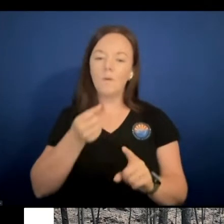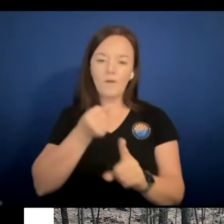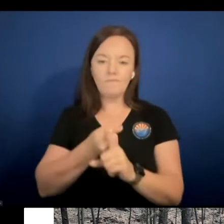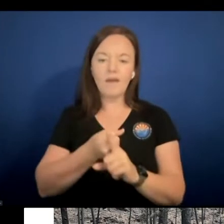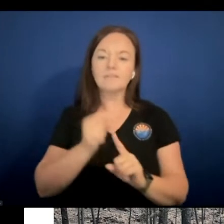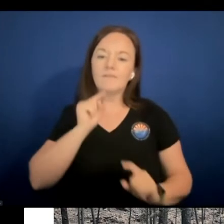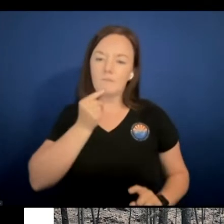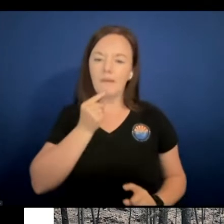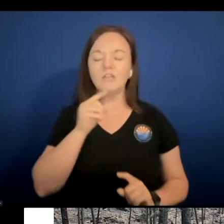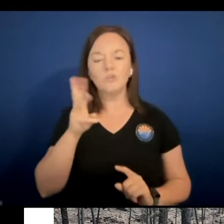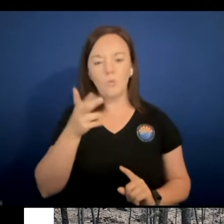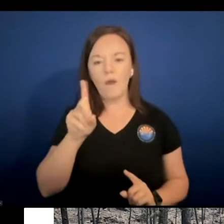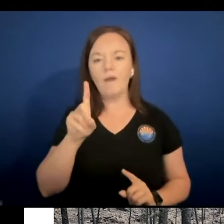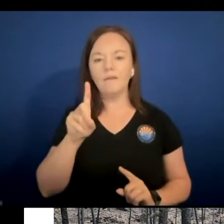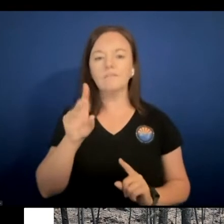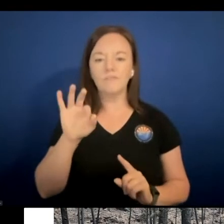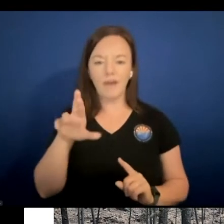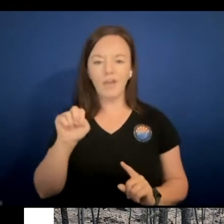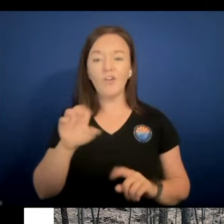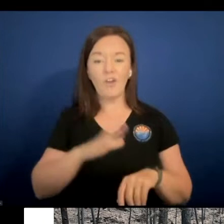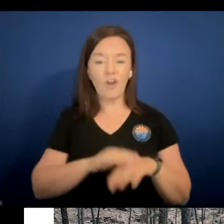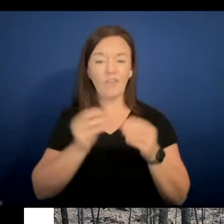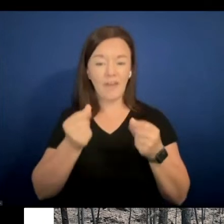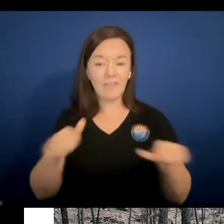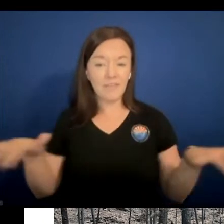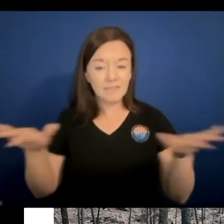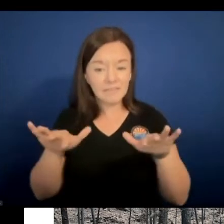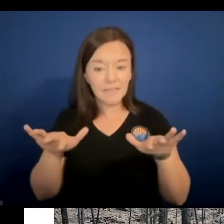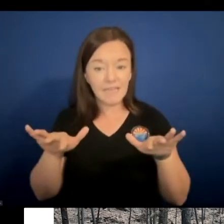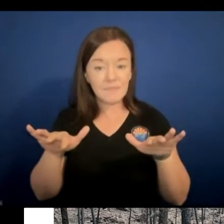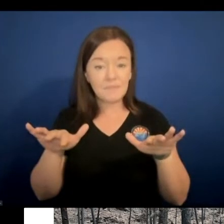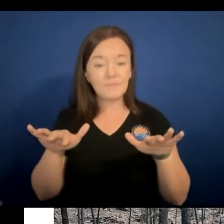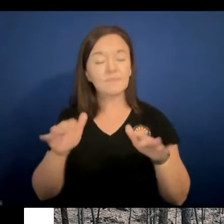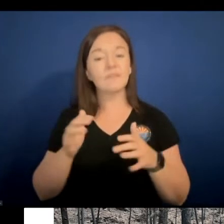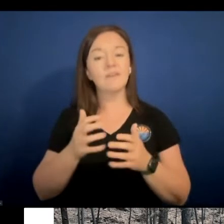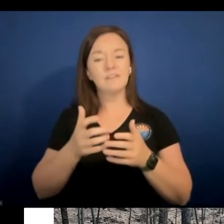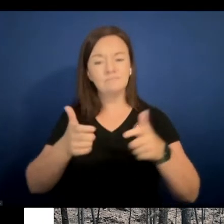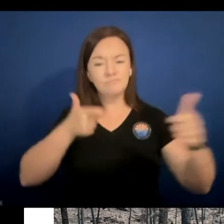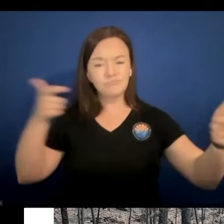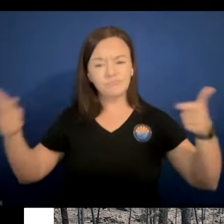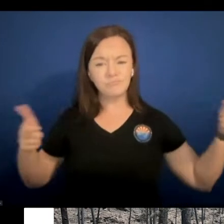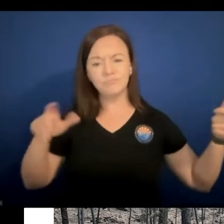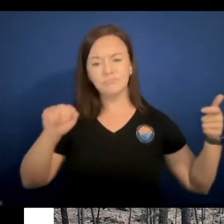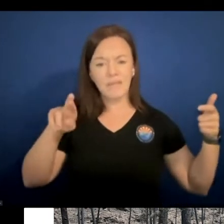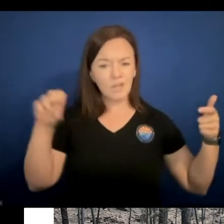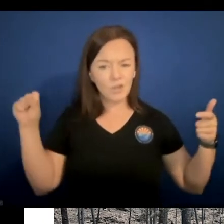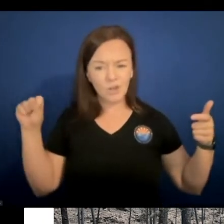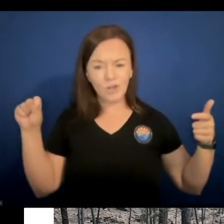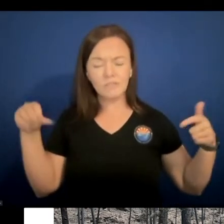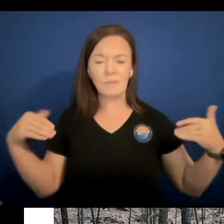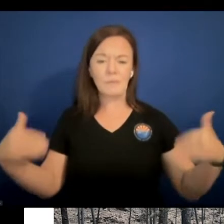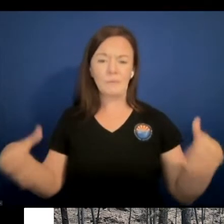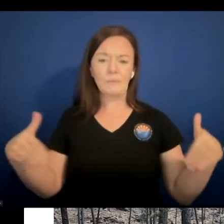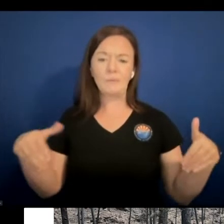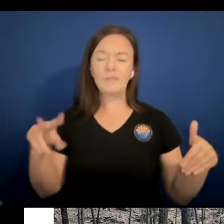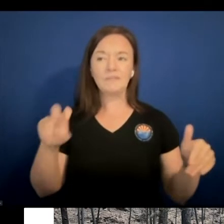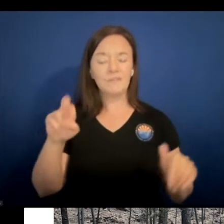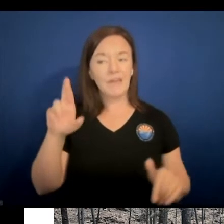on the landscape in this amount of acreage is